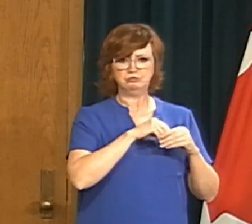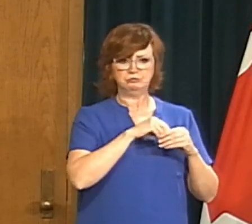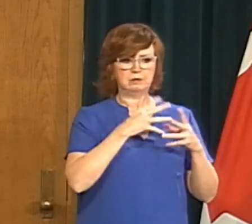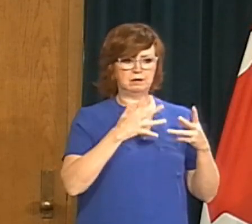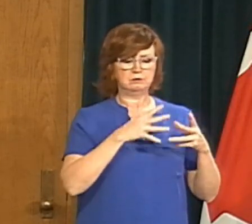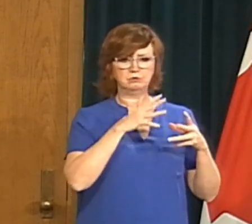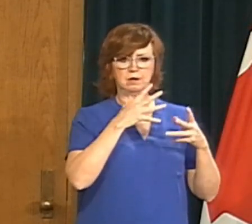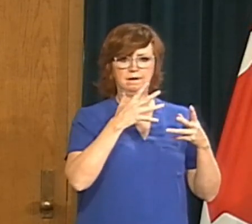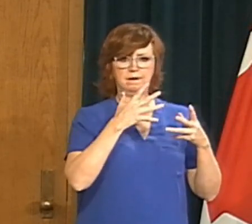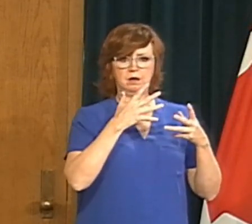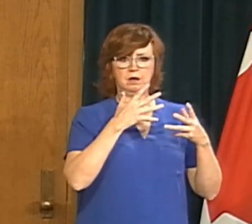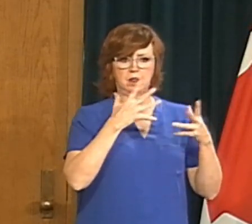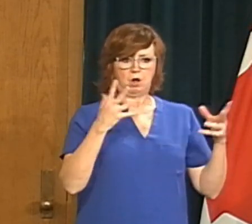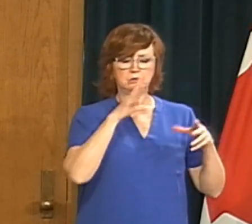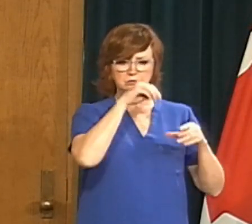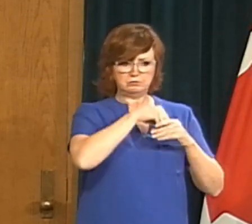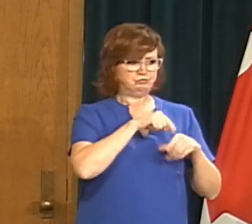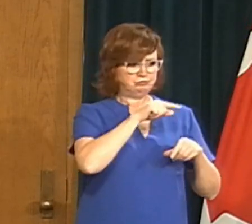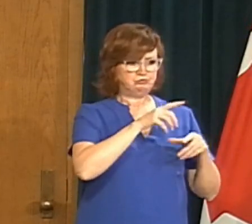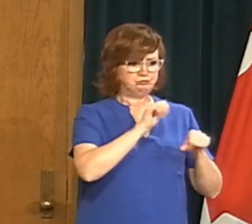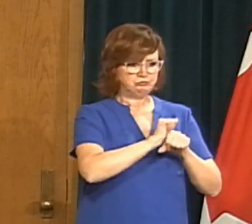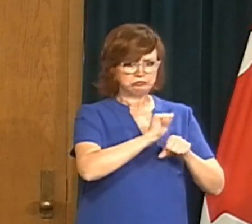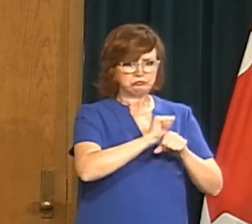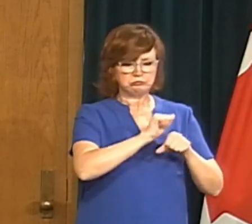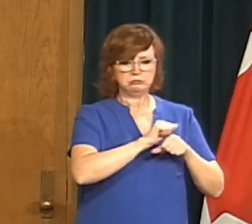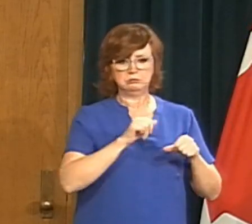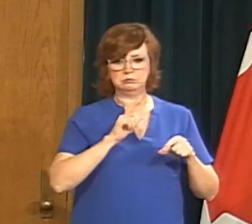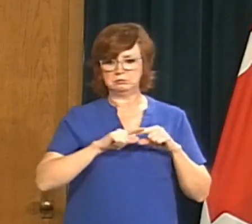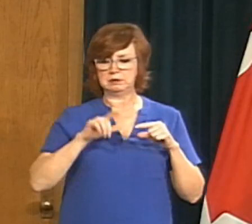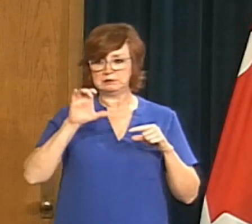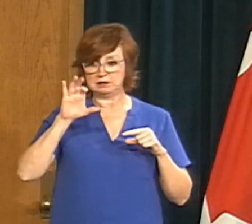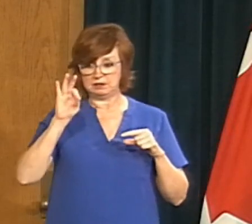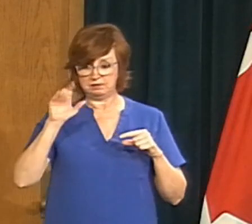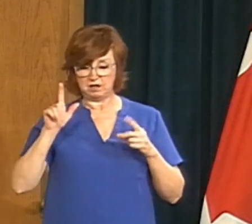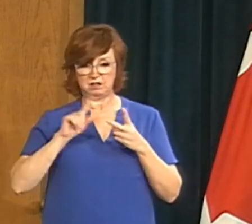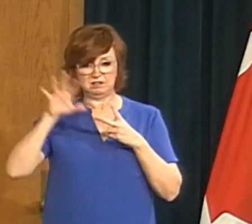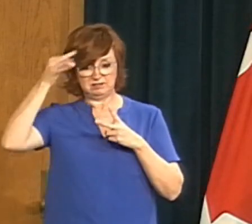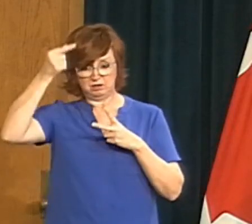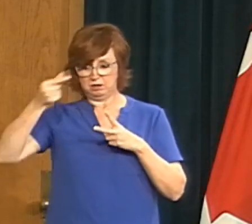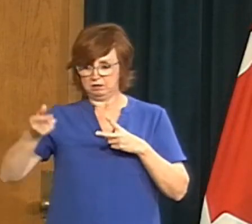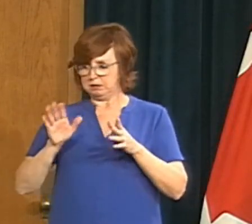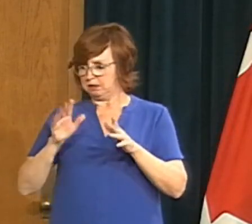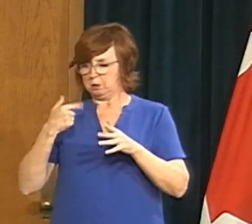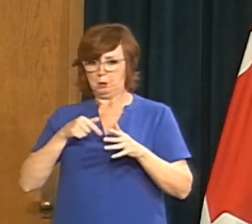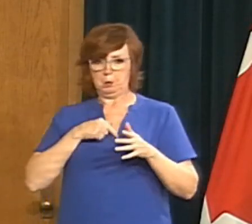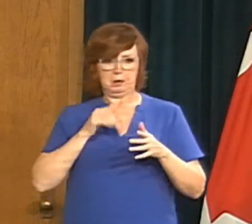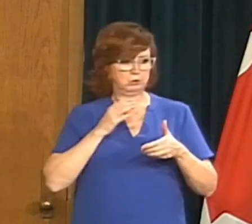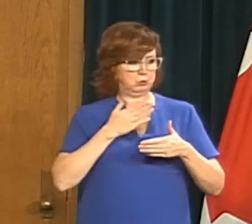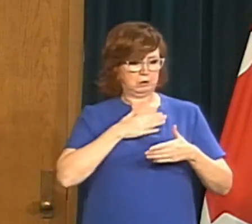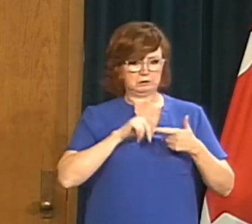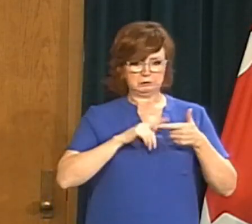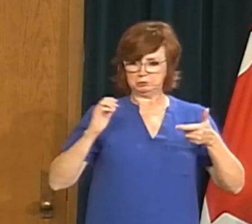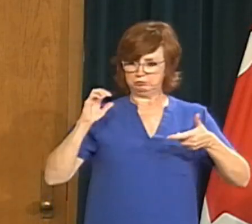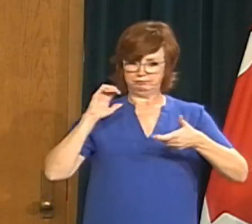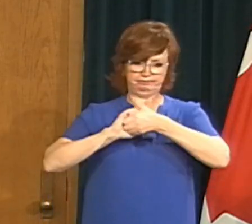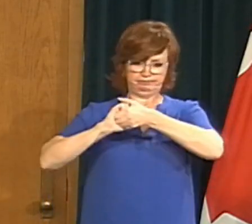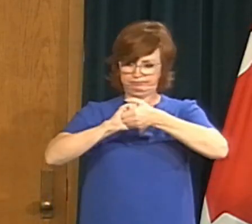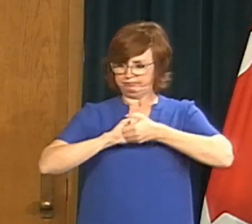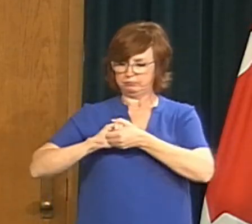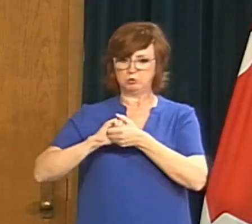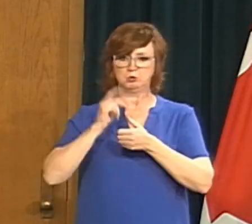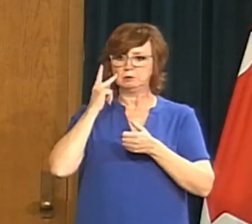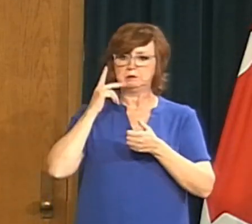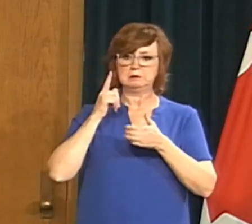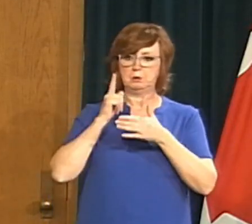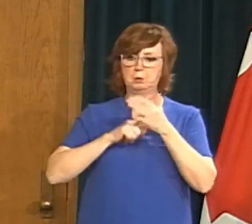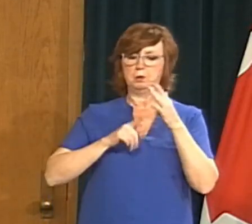from my understanding from the League to the federal government, and we will work with all of the entities to see where that conversation